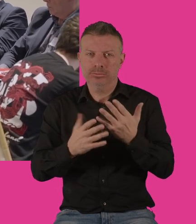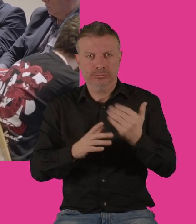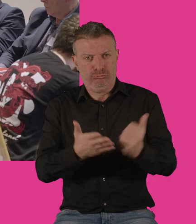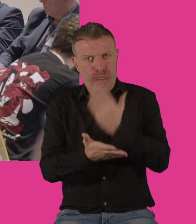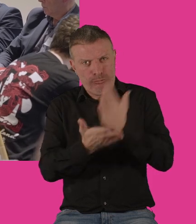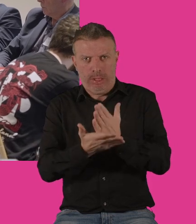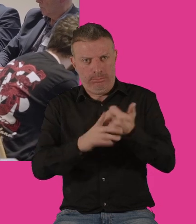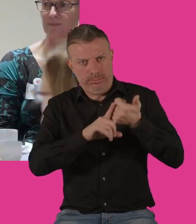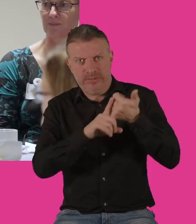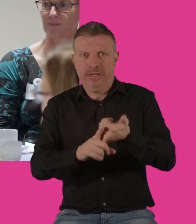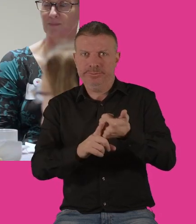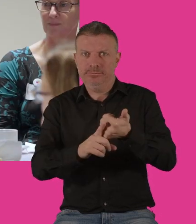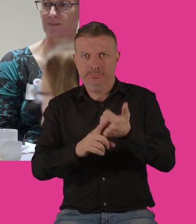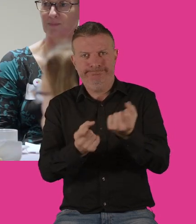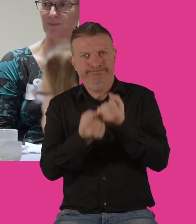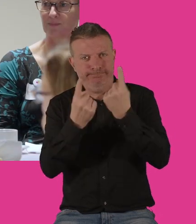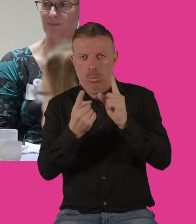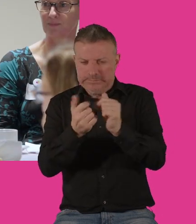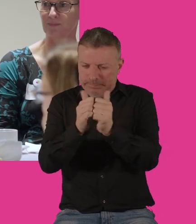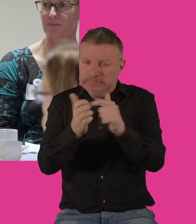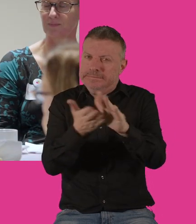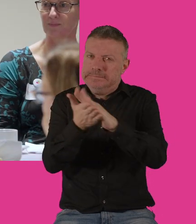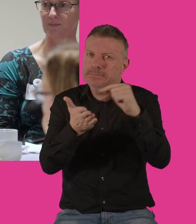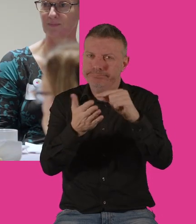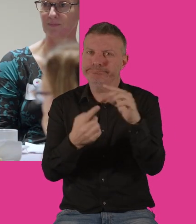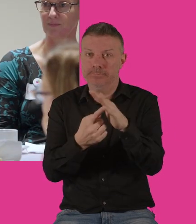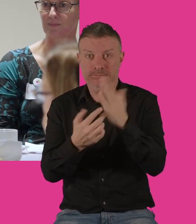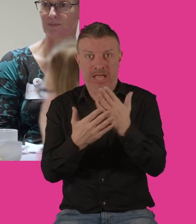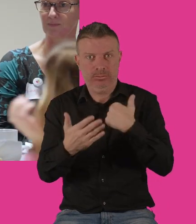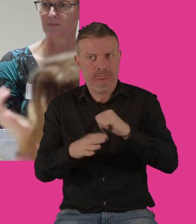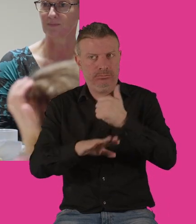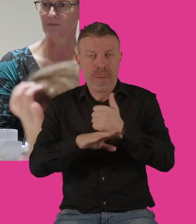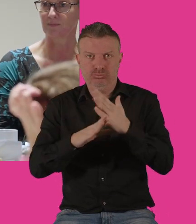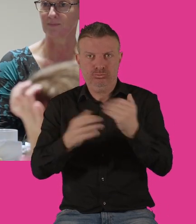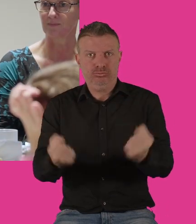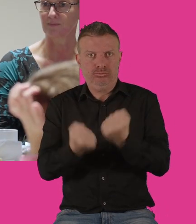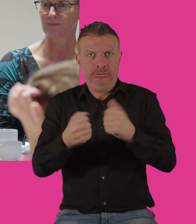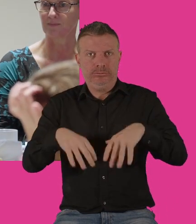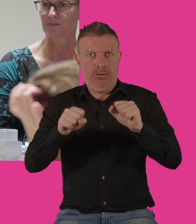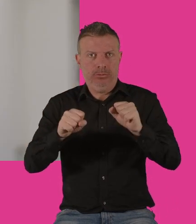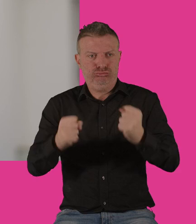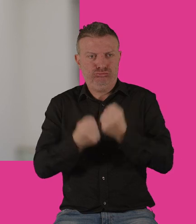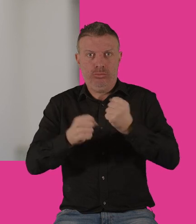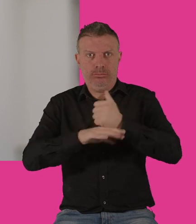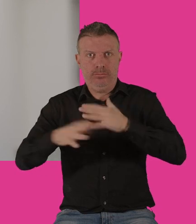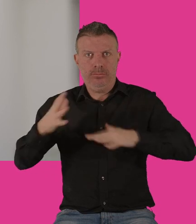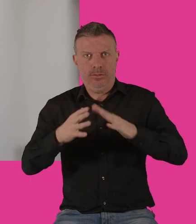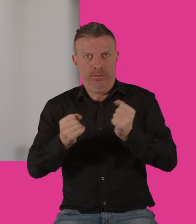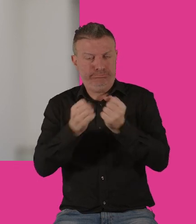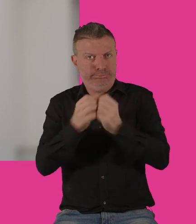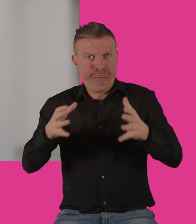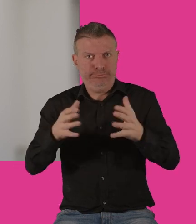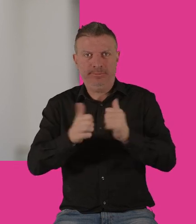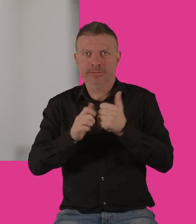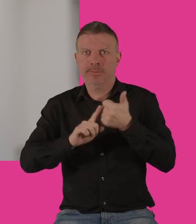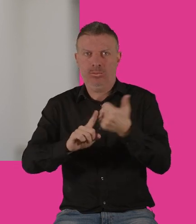real investment and a real understanding of what peer is. I think we are starting now from quite a strong base. There's been a real growth in peer support over